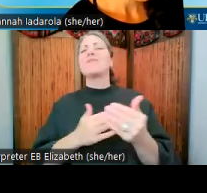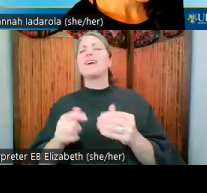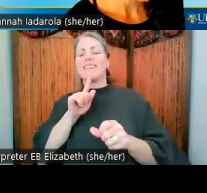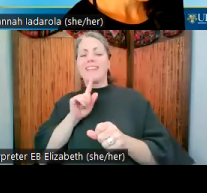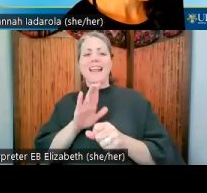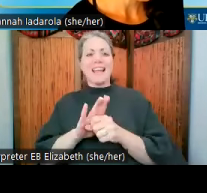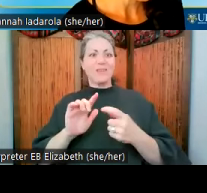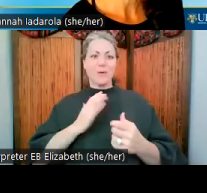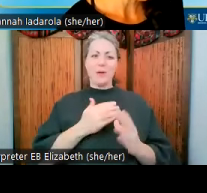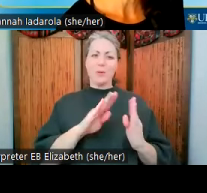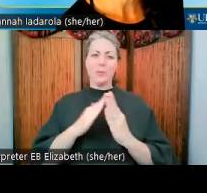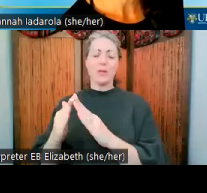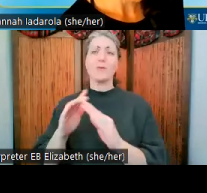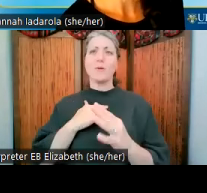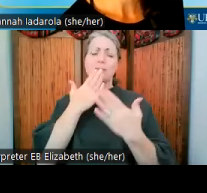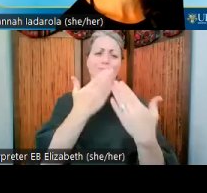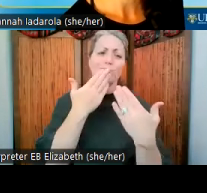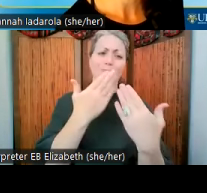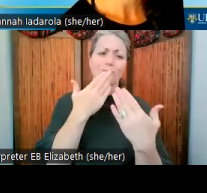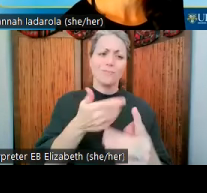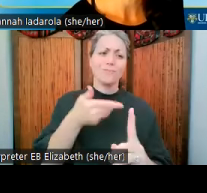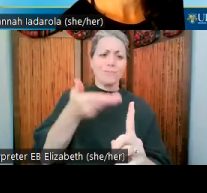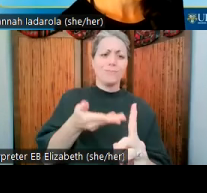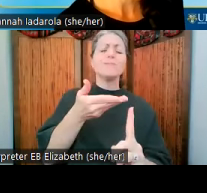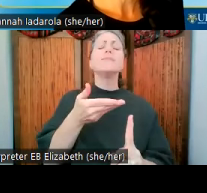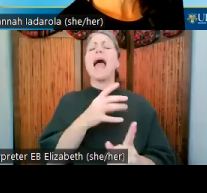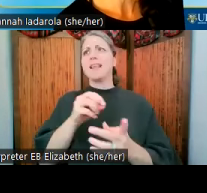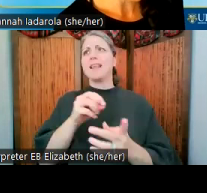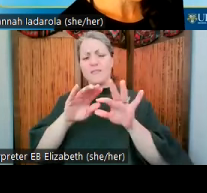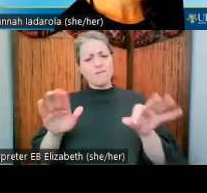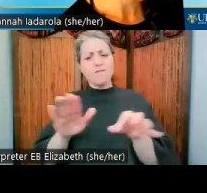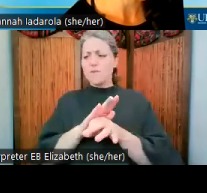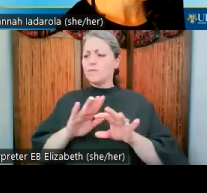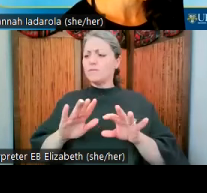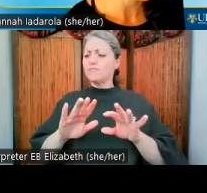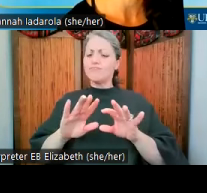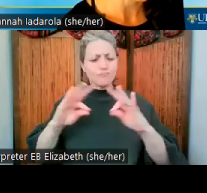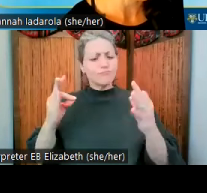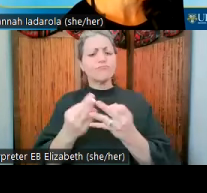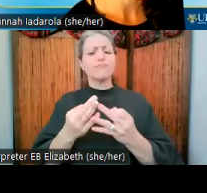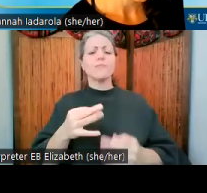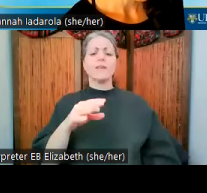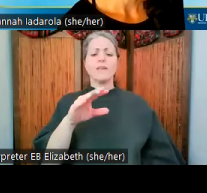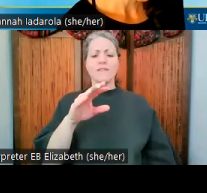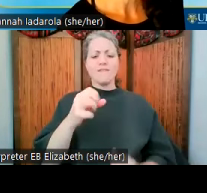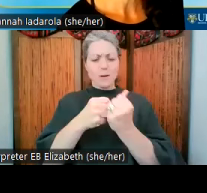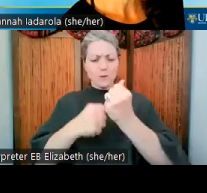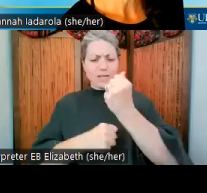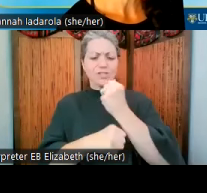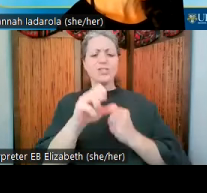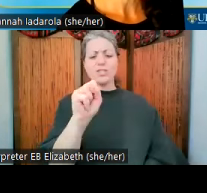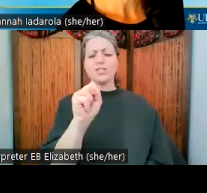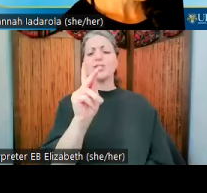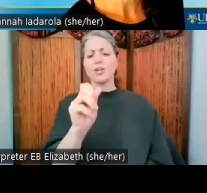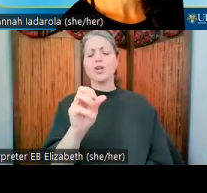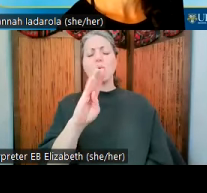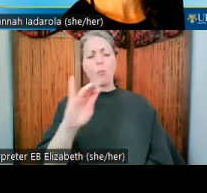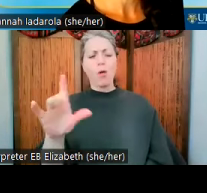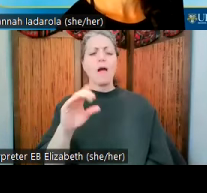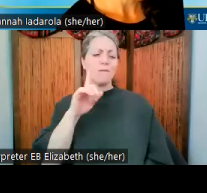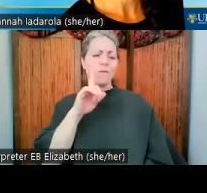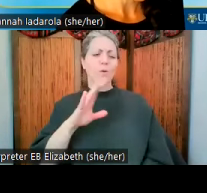really appreciative to him and to the entire Skirboll Family Foundation for their support of today's event. We also want to recognize the